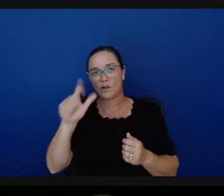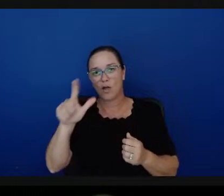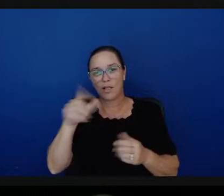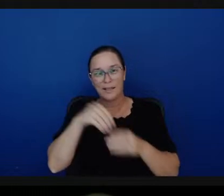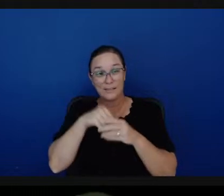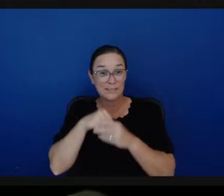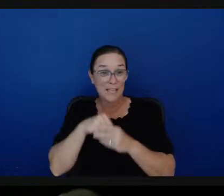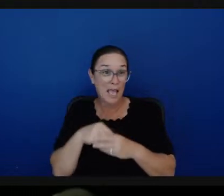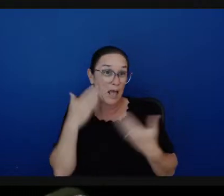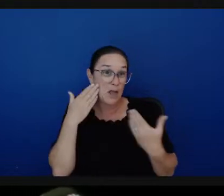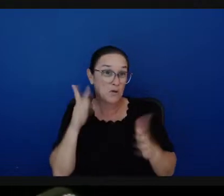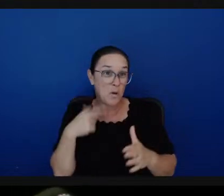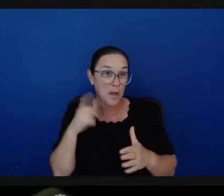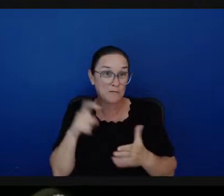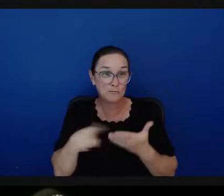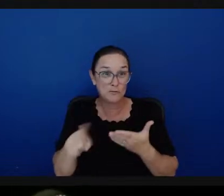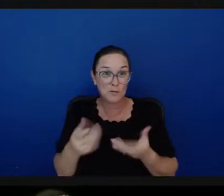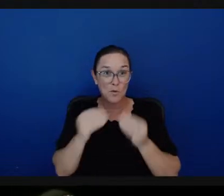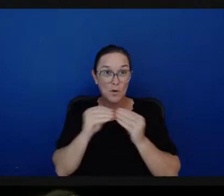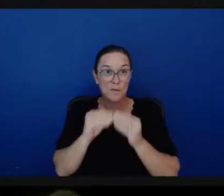anyone knows something about that, or